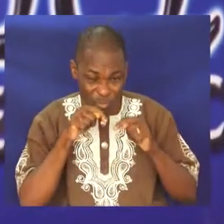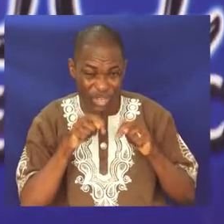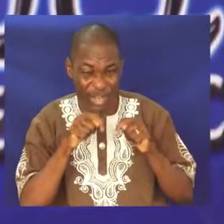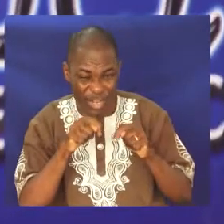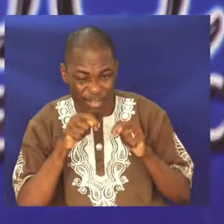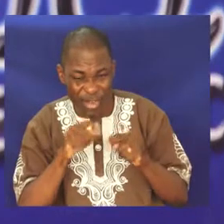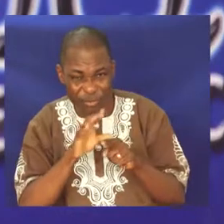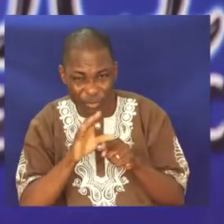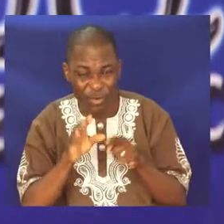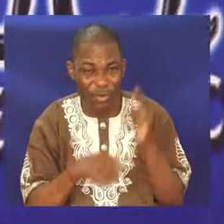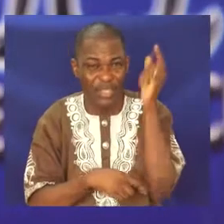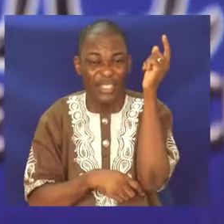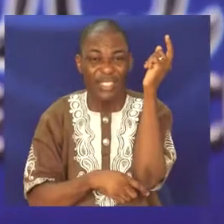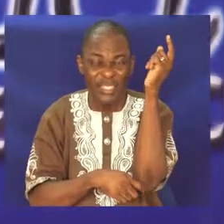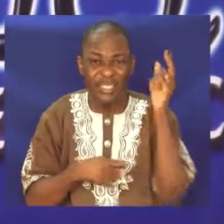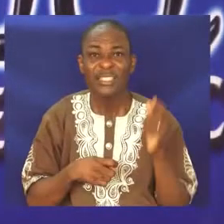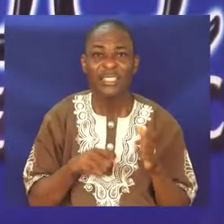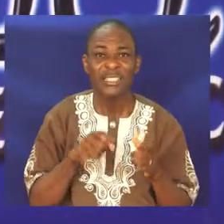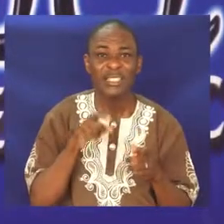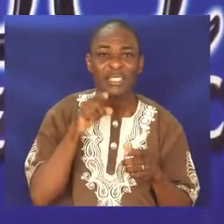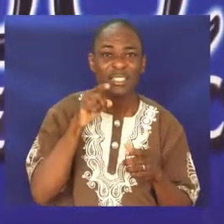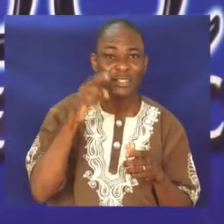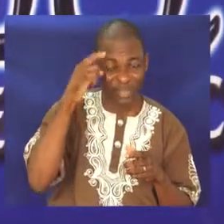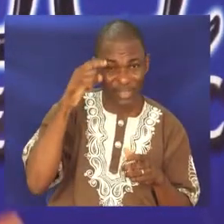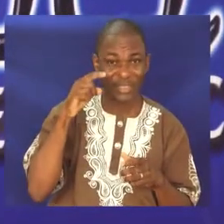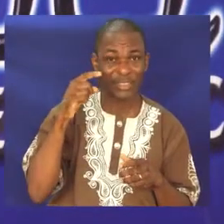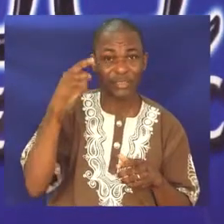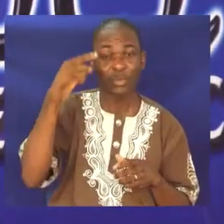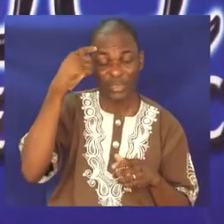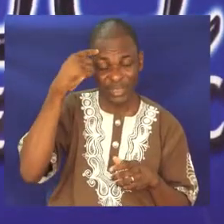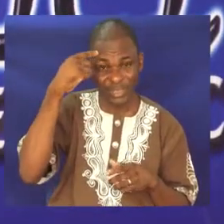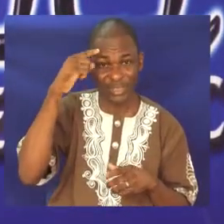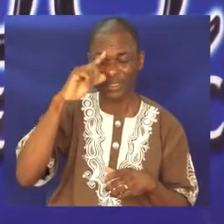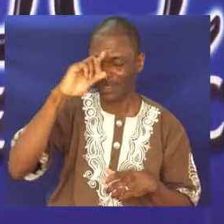Now, what gates now say? We are smart. Ghana, ha, says the eternal.